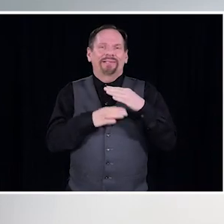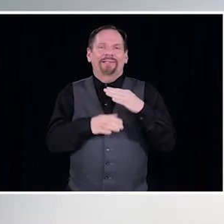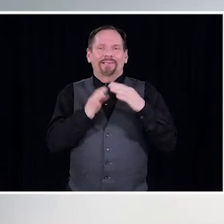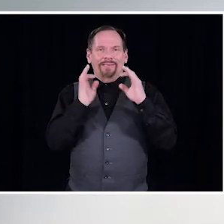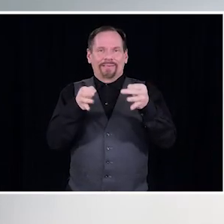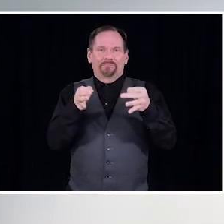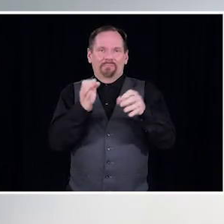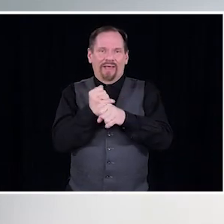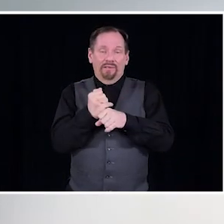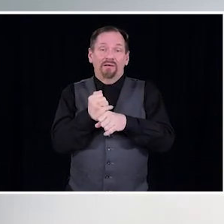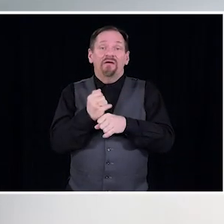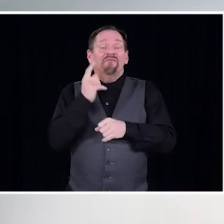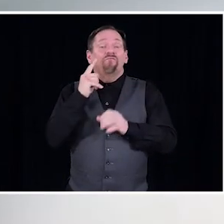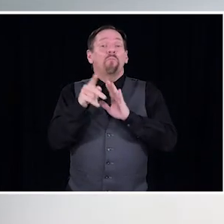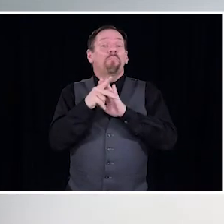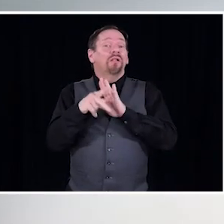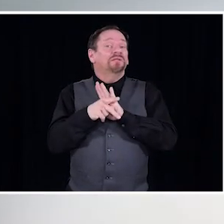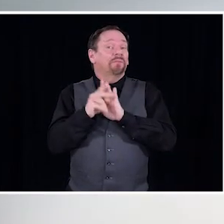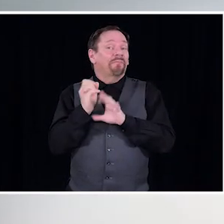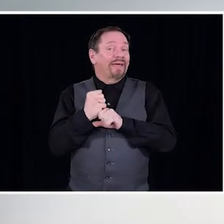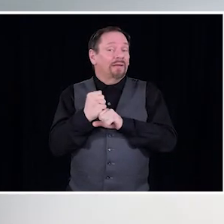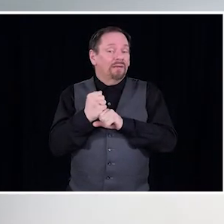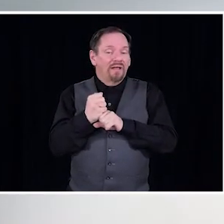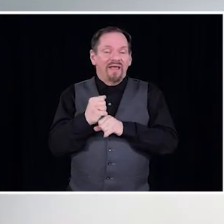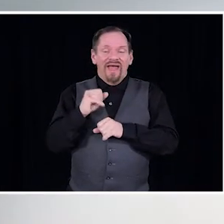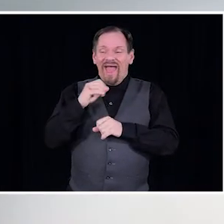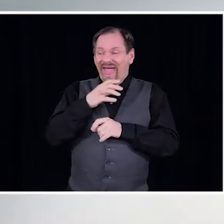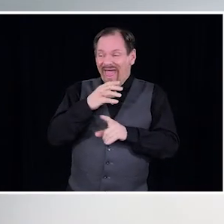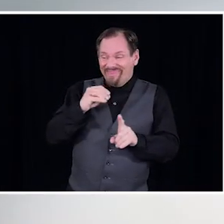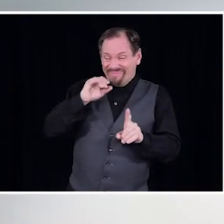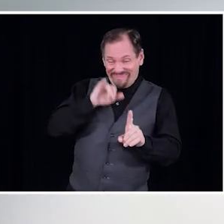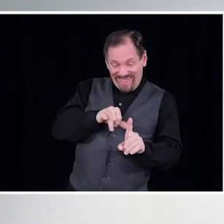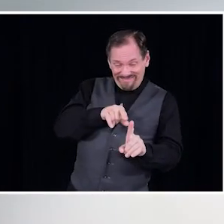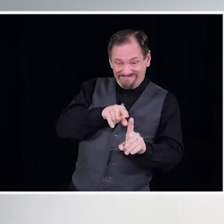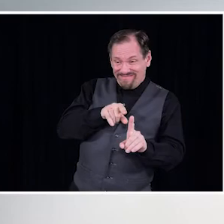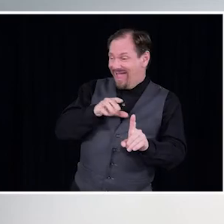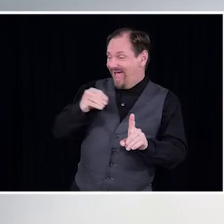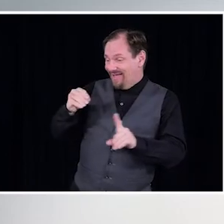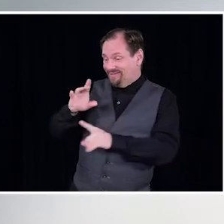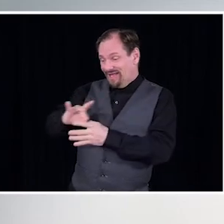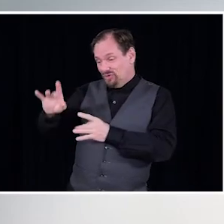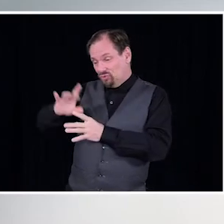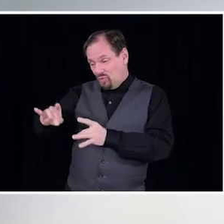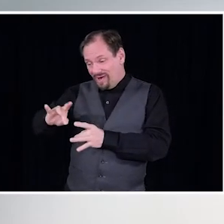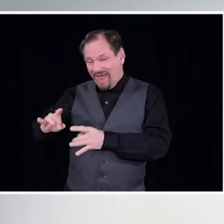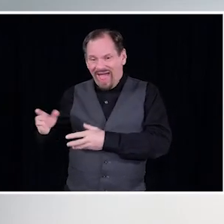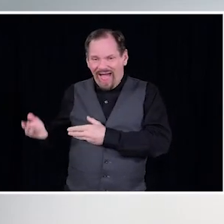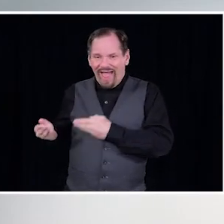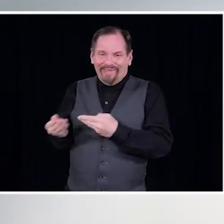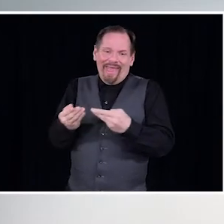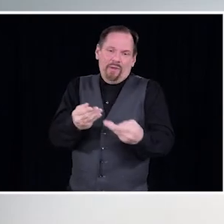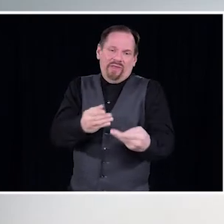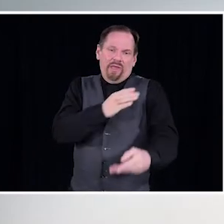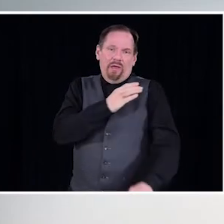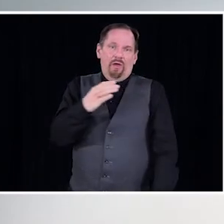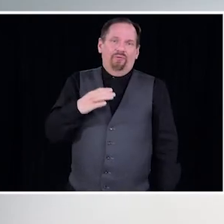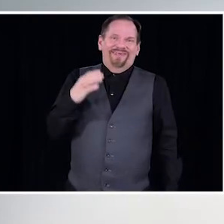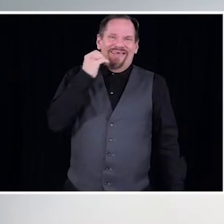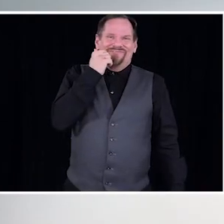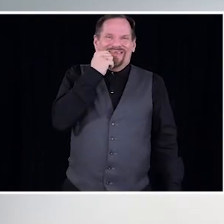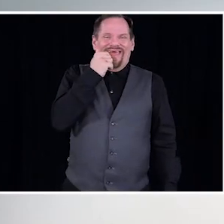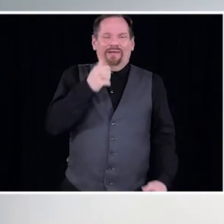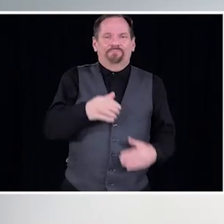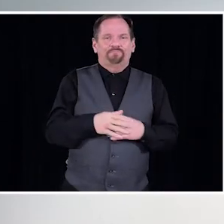in policymaking. That foundation and Shalon's story, which I carry with me in Congress every day, inspired